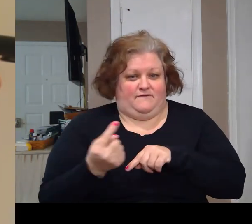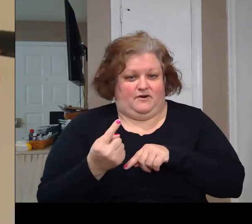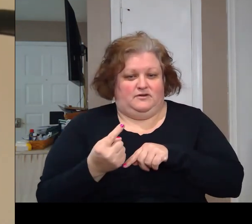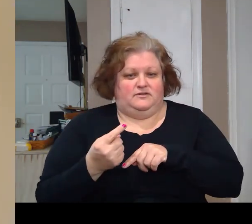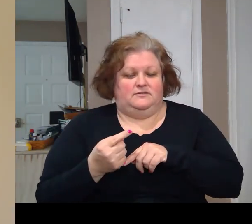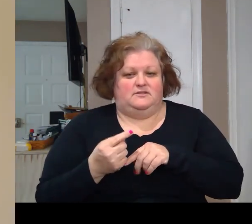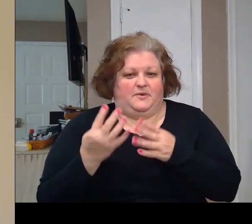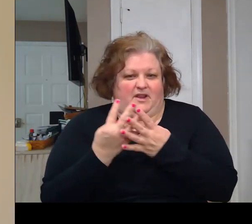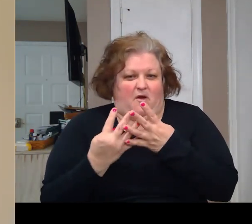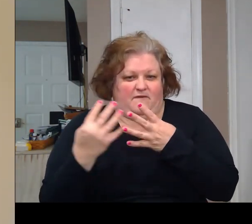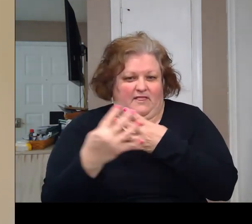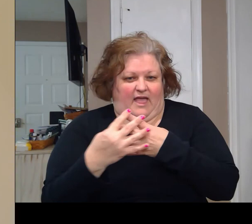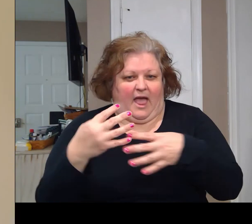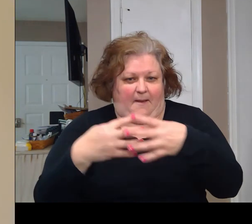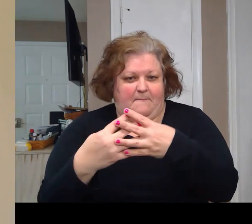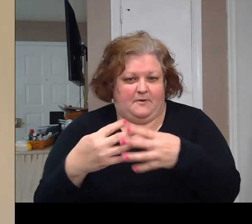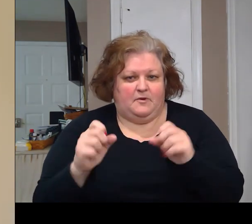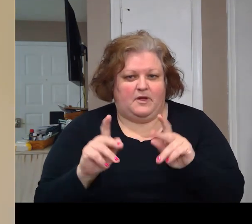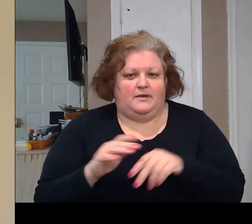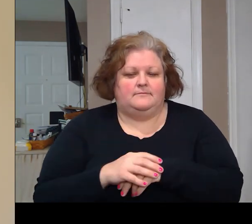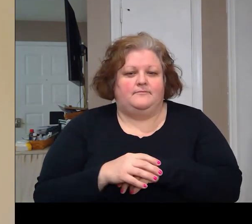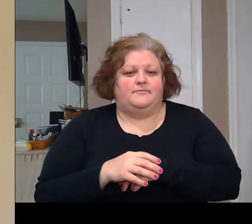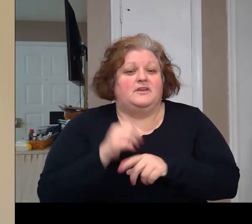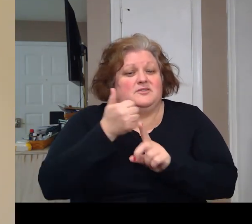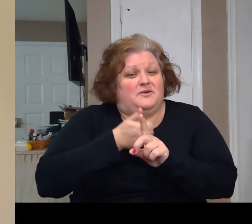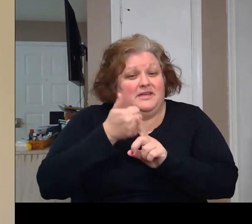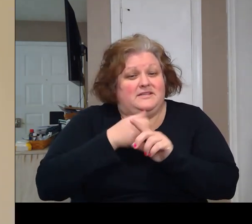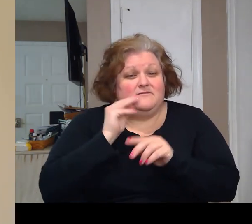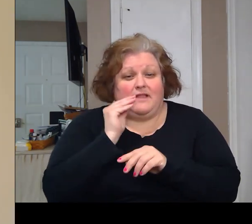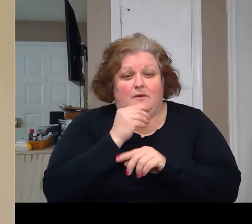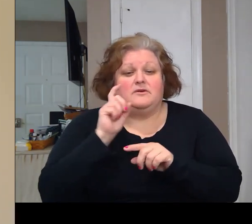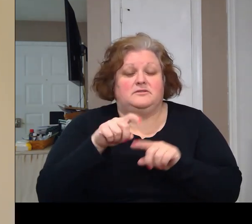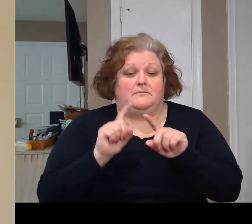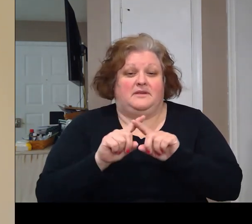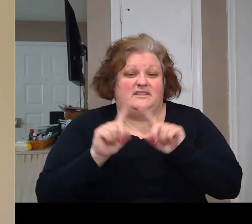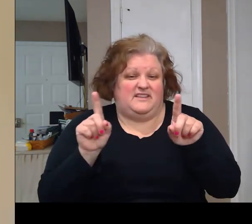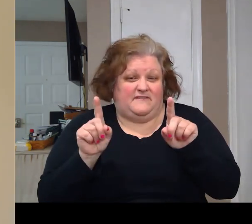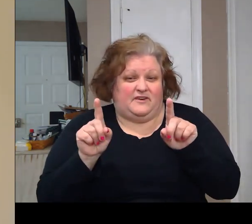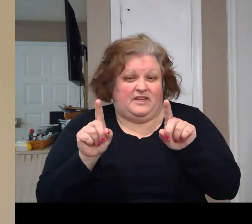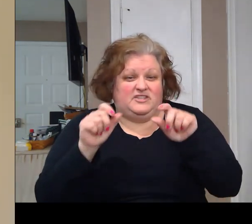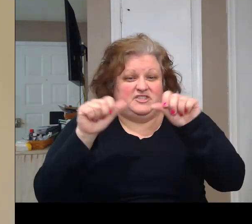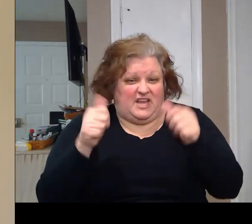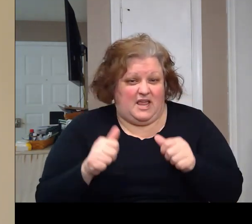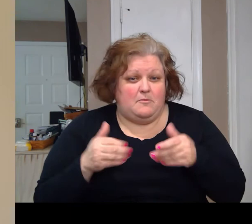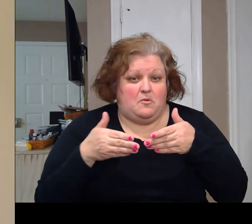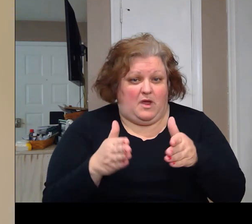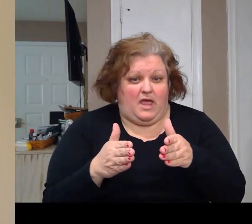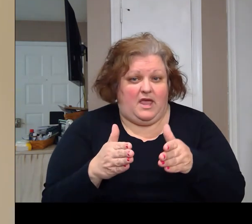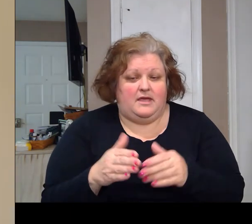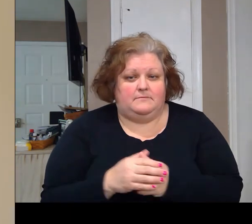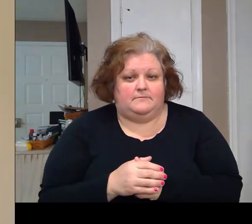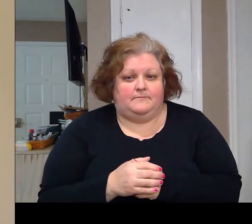can overlap those petals in the front. Each set of petals should be like different shape or